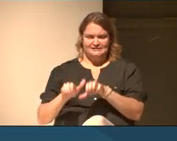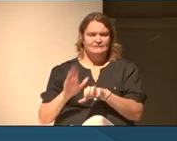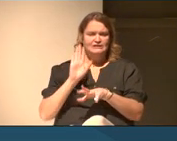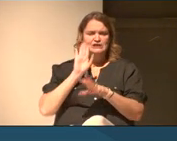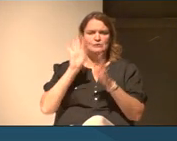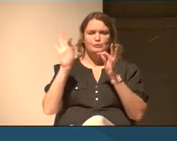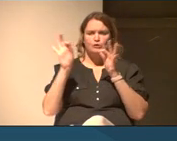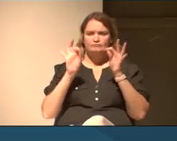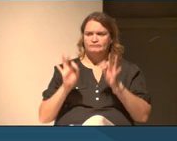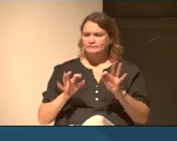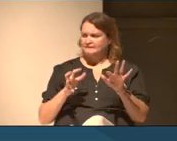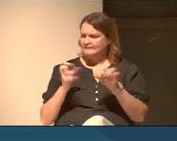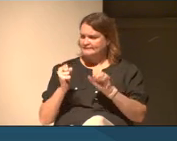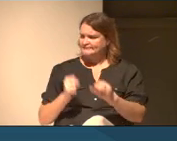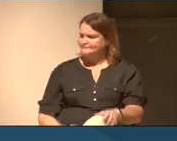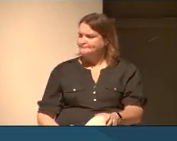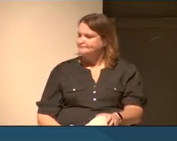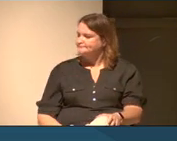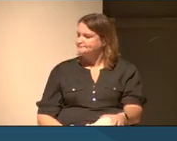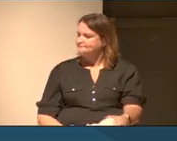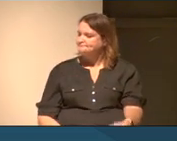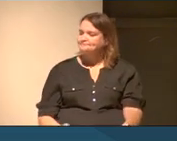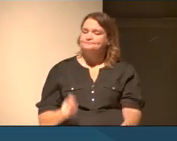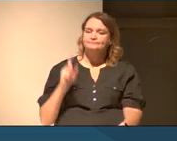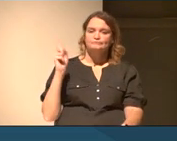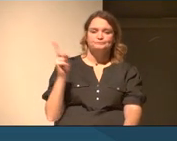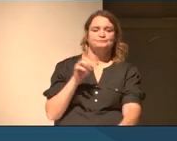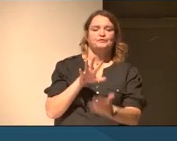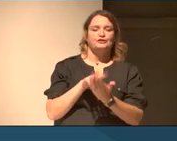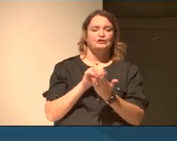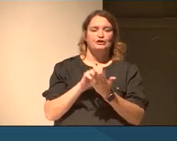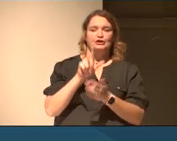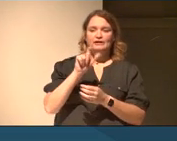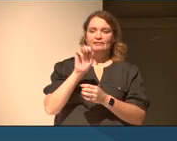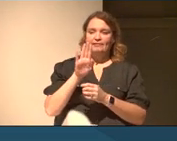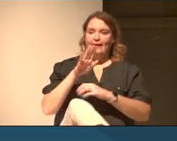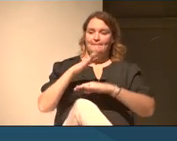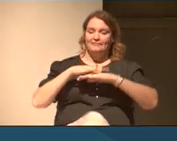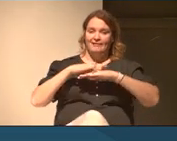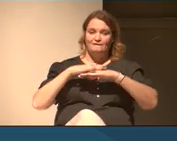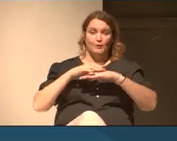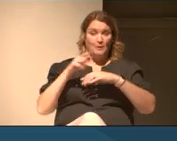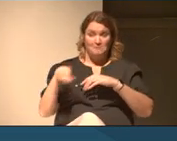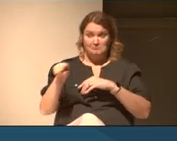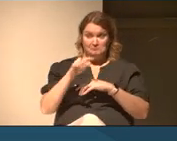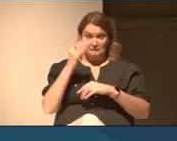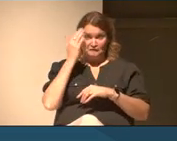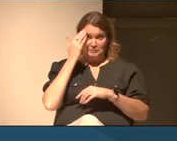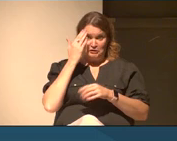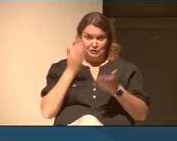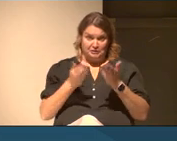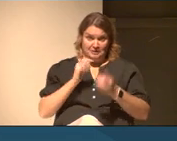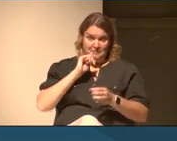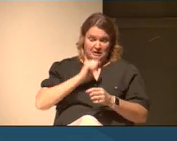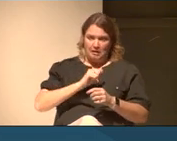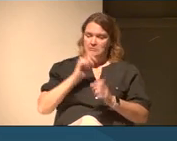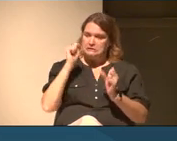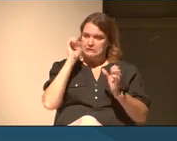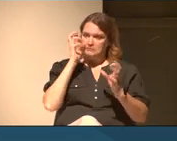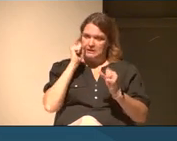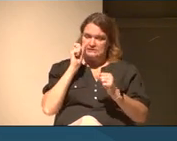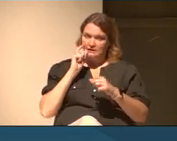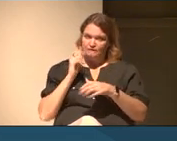quick. This is the Smithsonian Learning Lab platform. I don't know if you're familiar with it, but it's an amazing platform for sharing